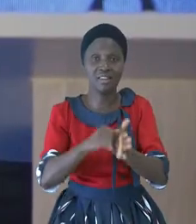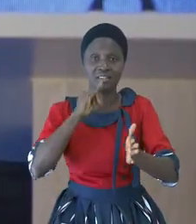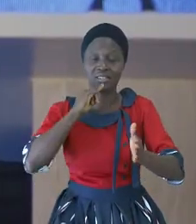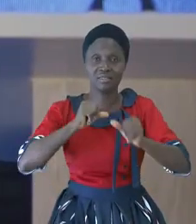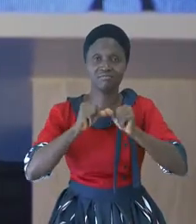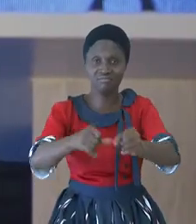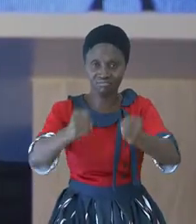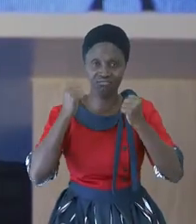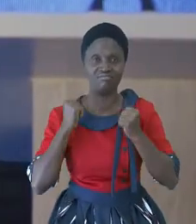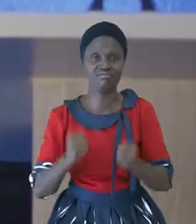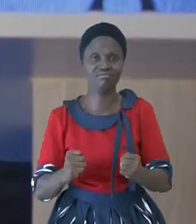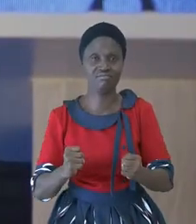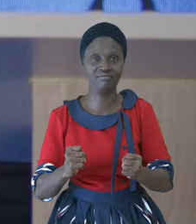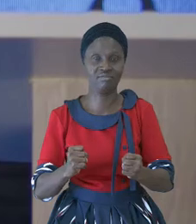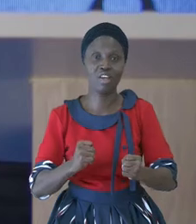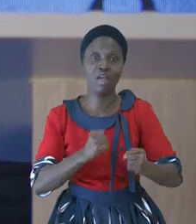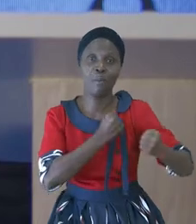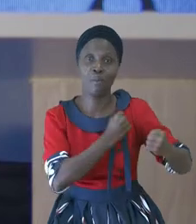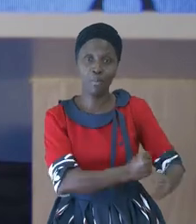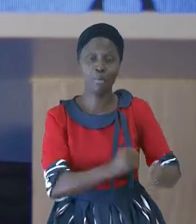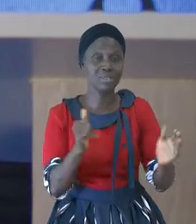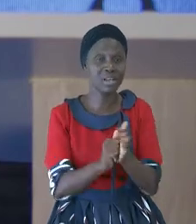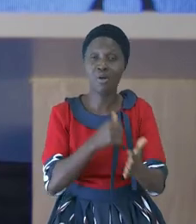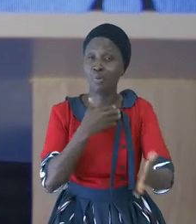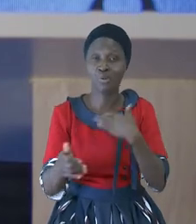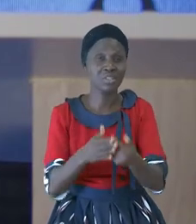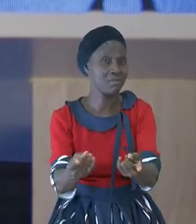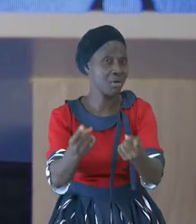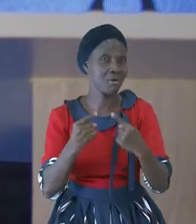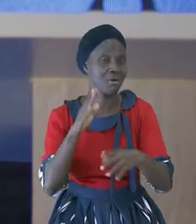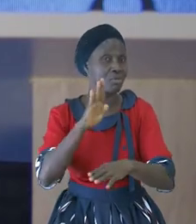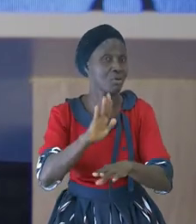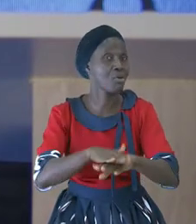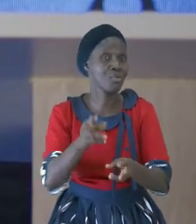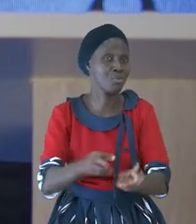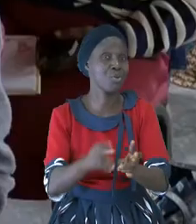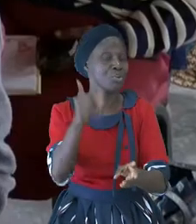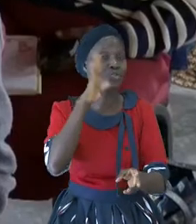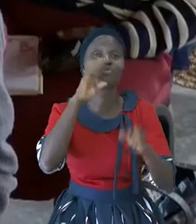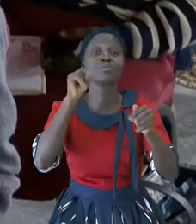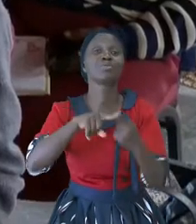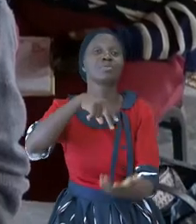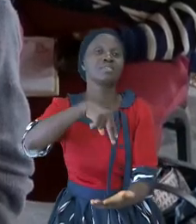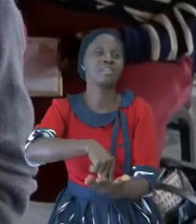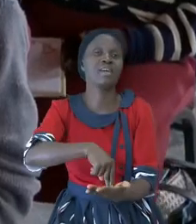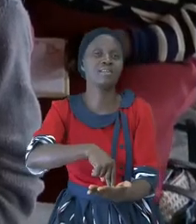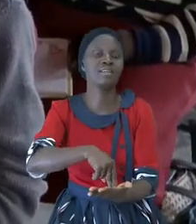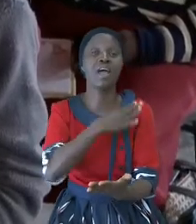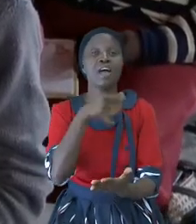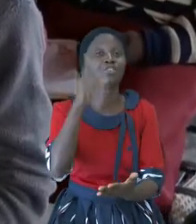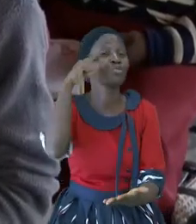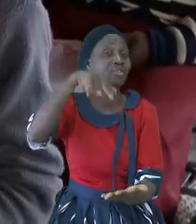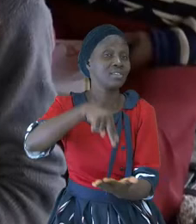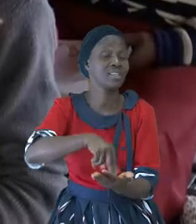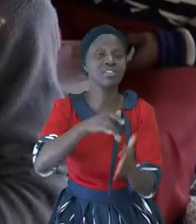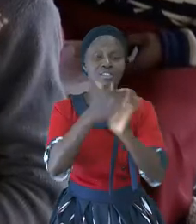that whatever comes your way, you are able to stand. You will stand. Amen. Bygone